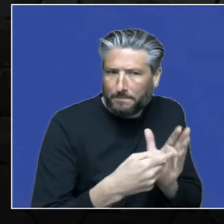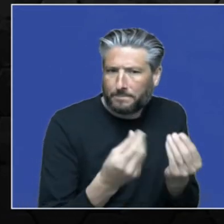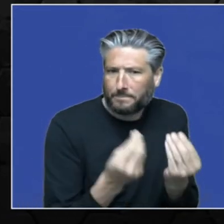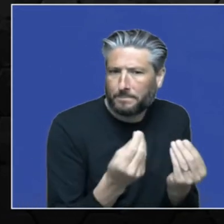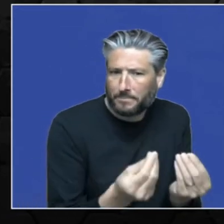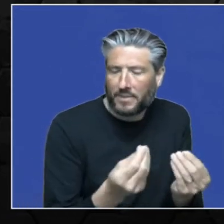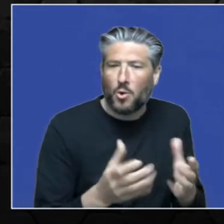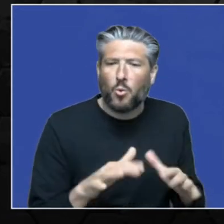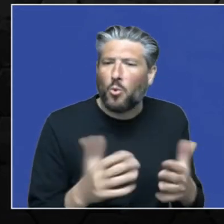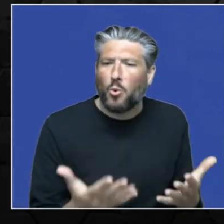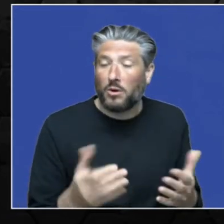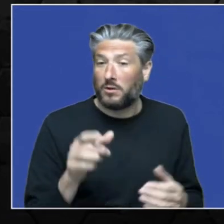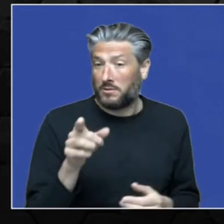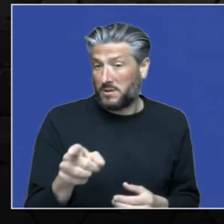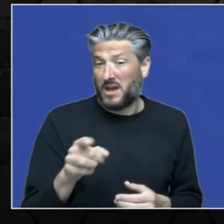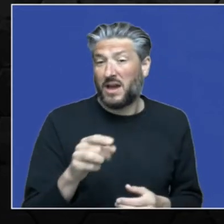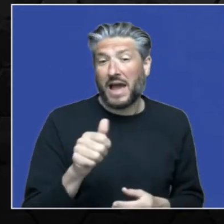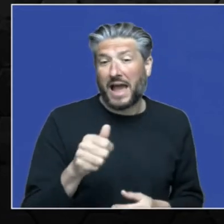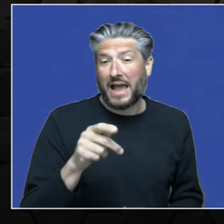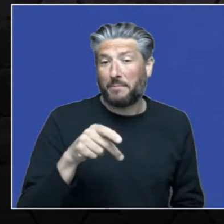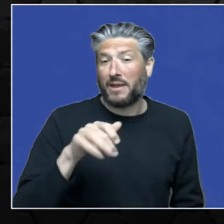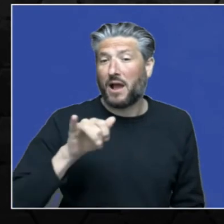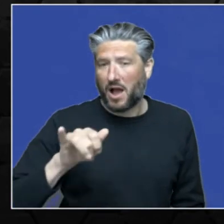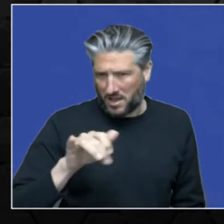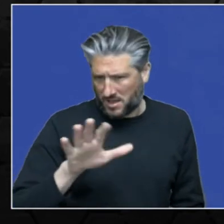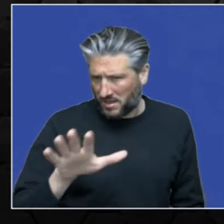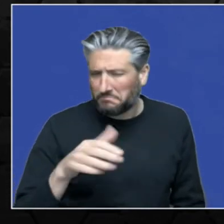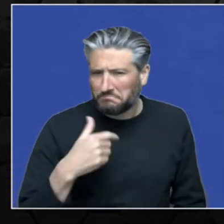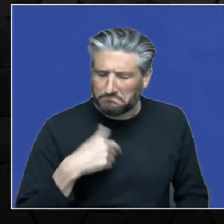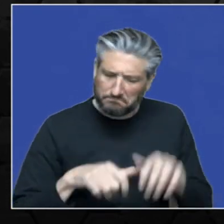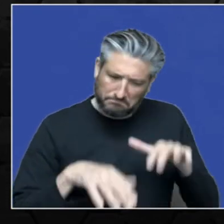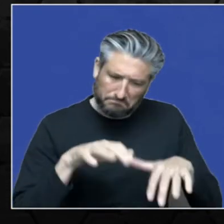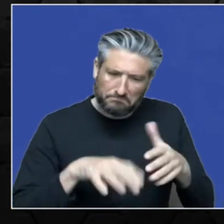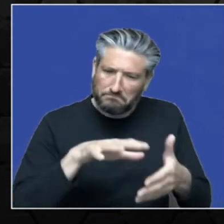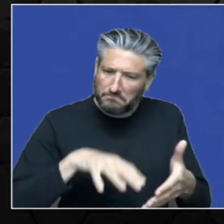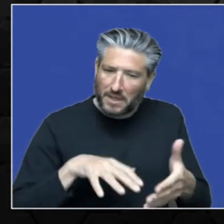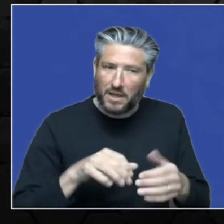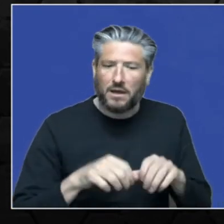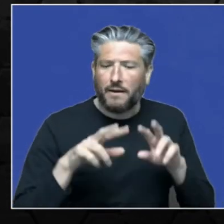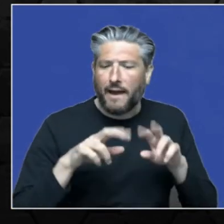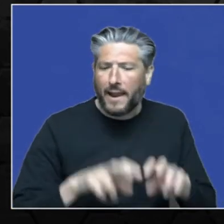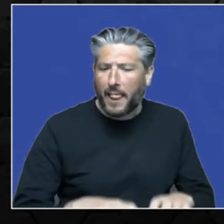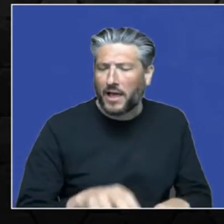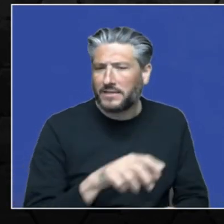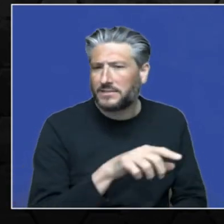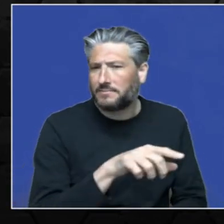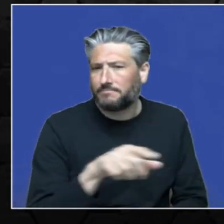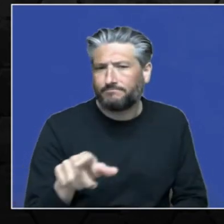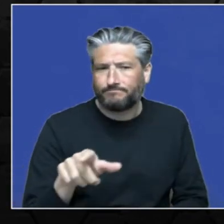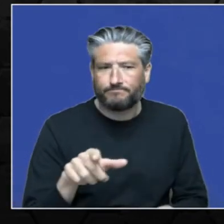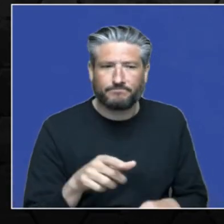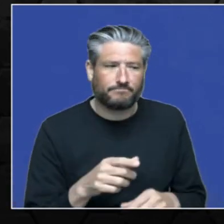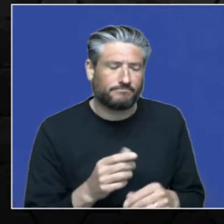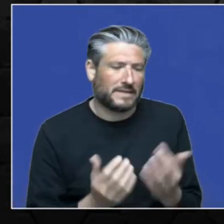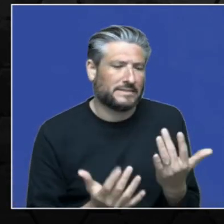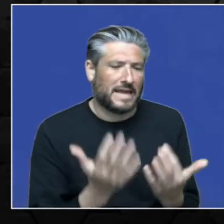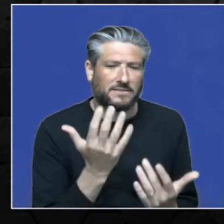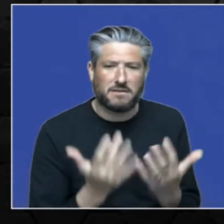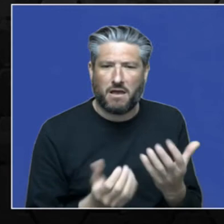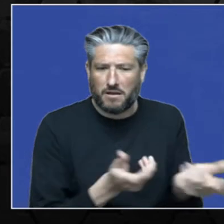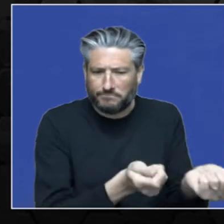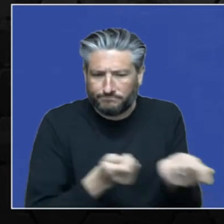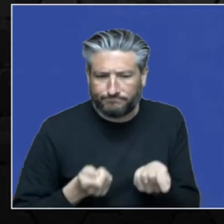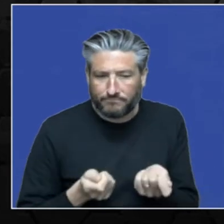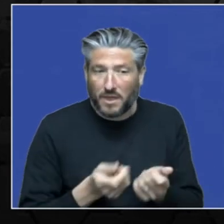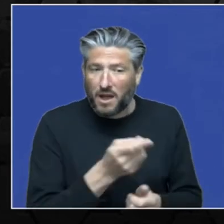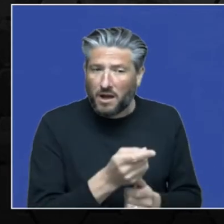API would be, we could consider like analyzing the raw data that we get from customer